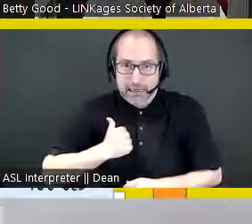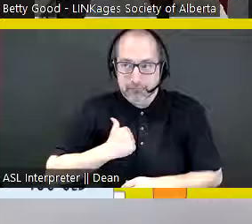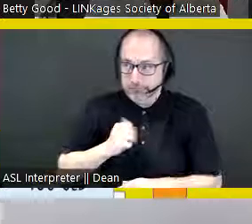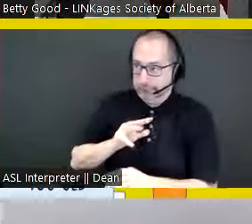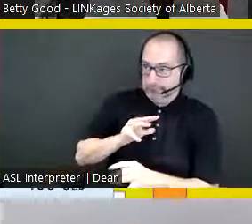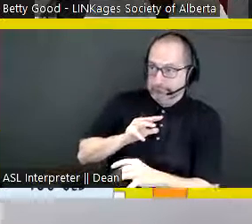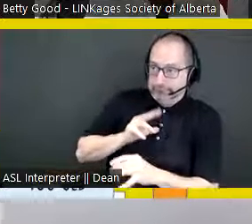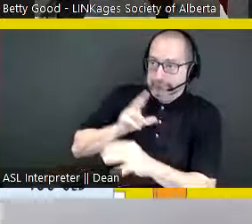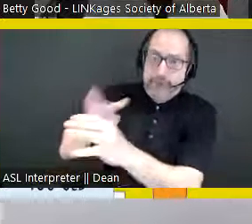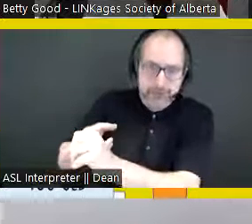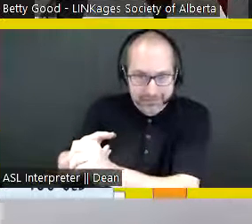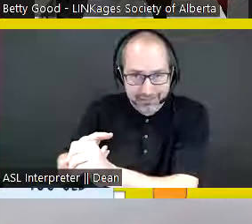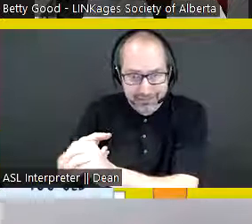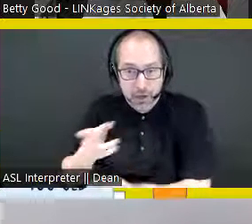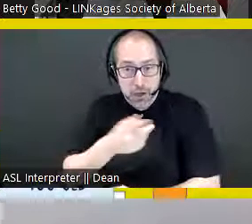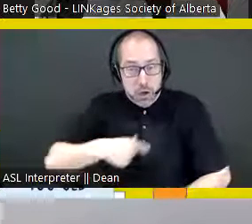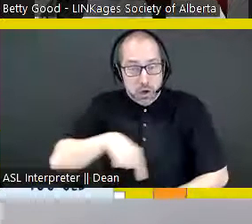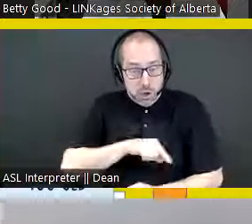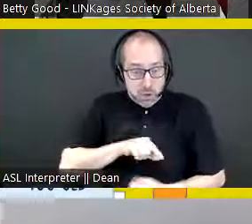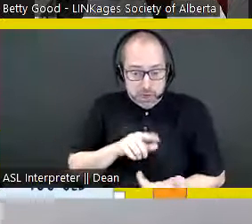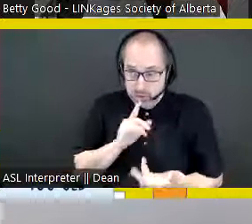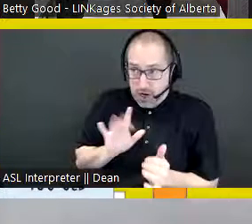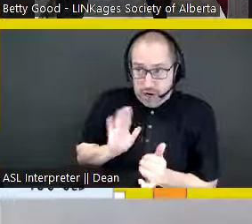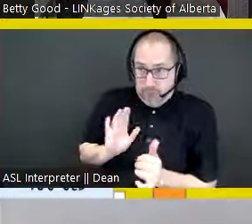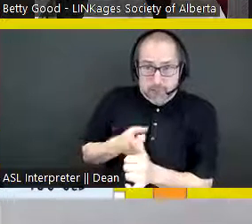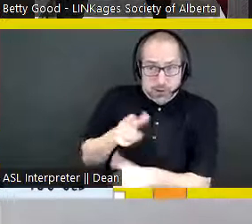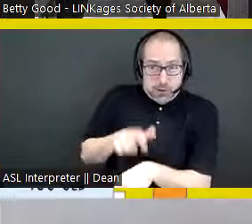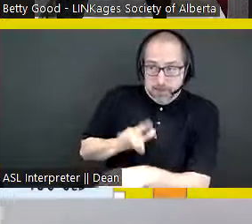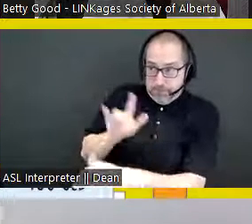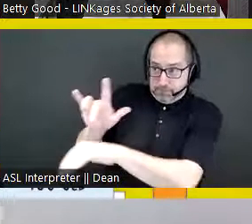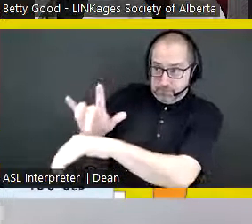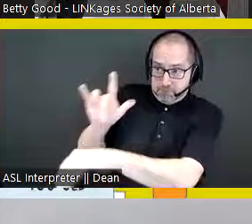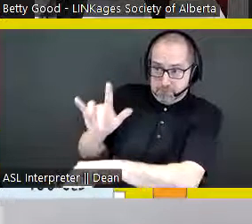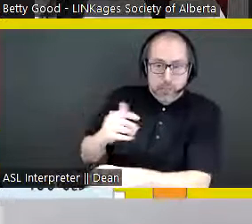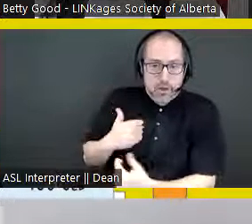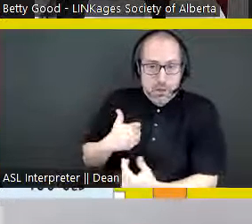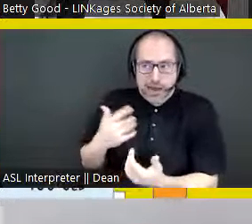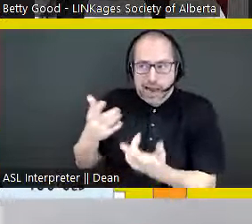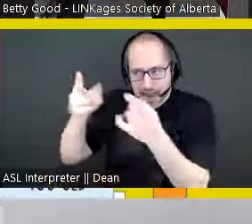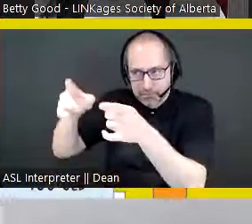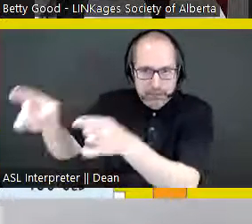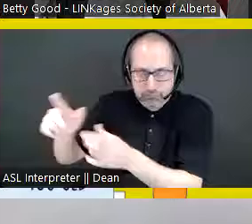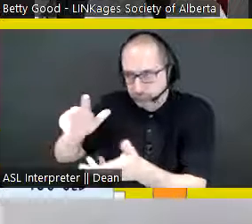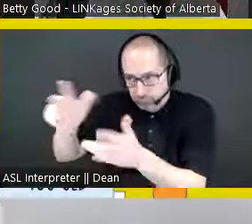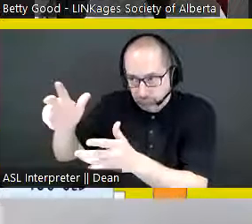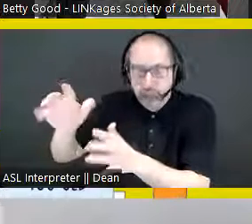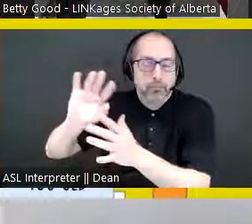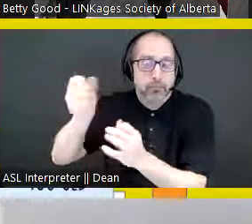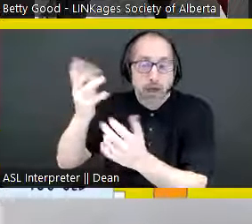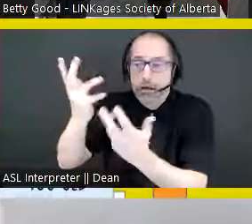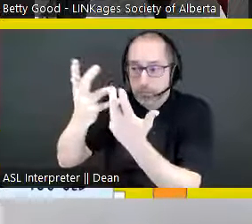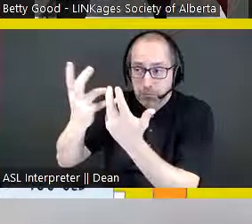we, being the very first time, we had a lot of things that happened, but mainly